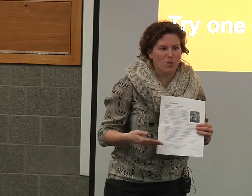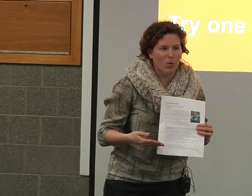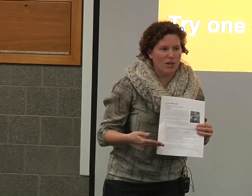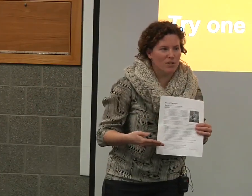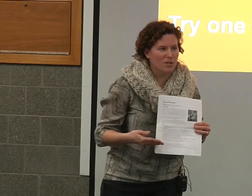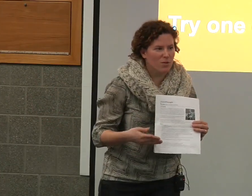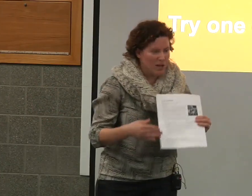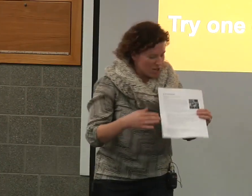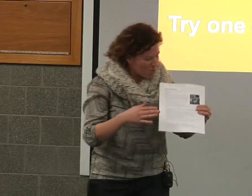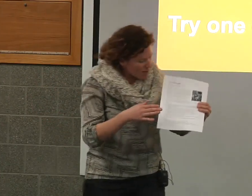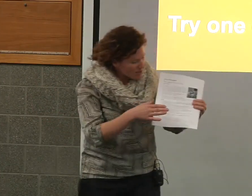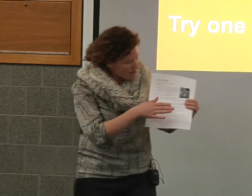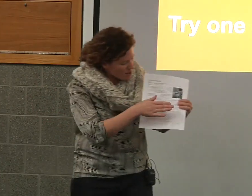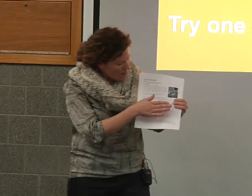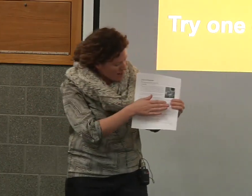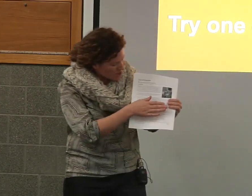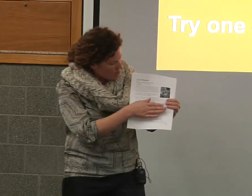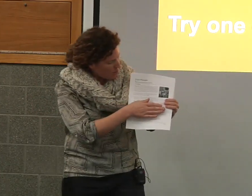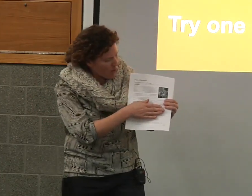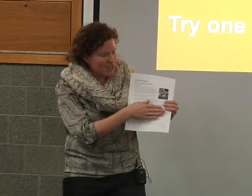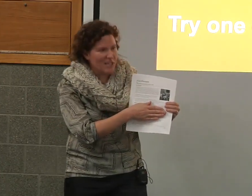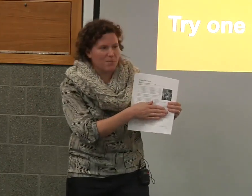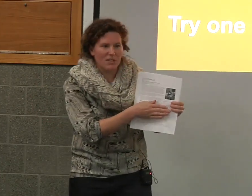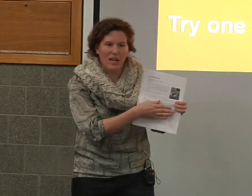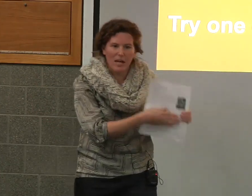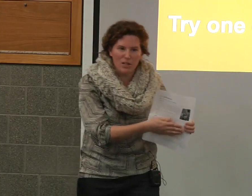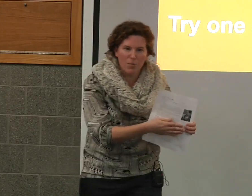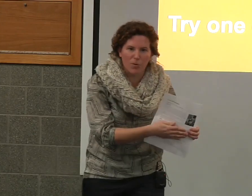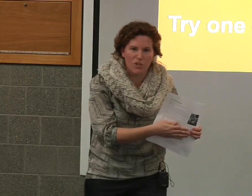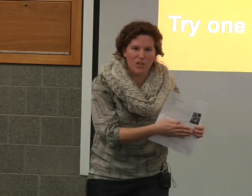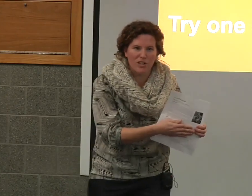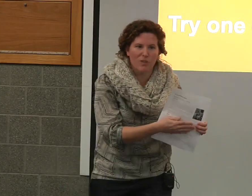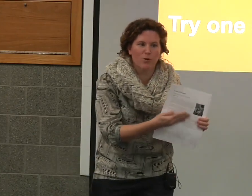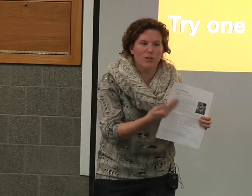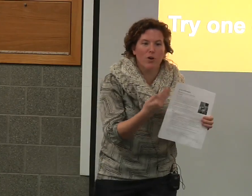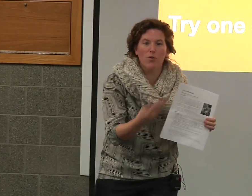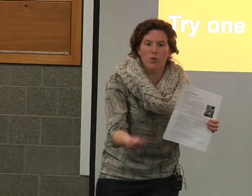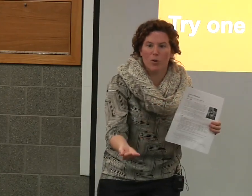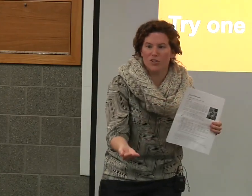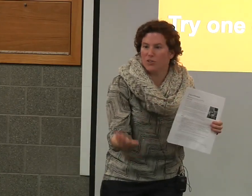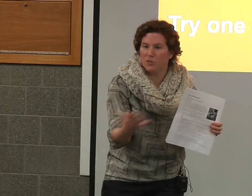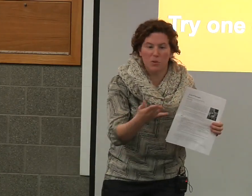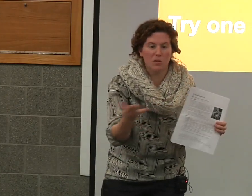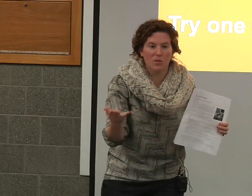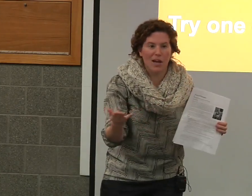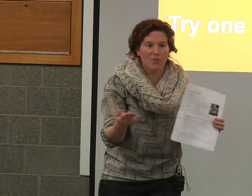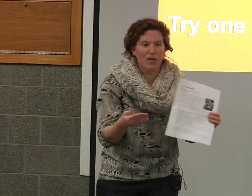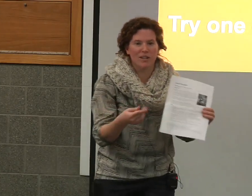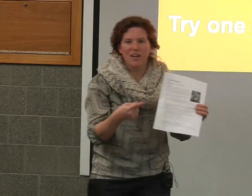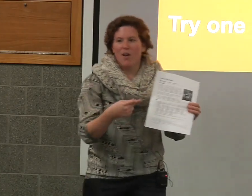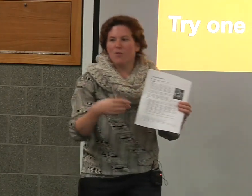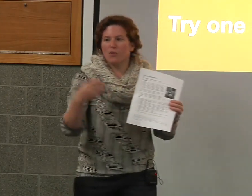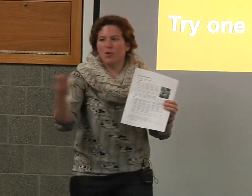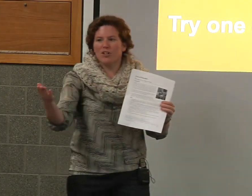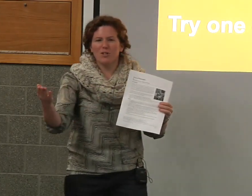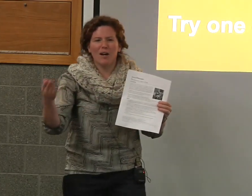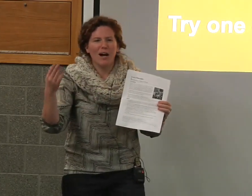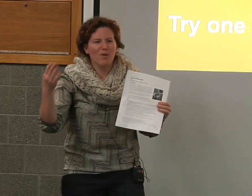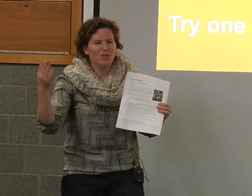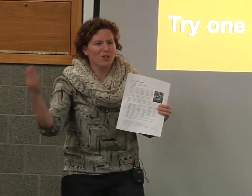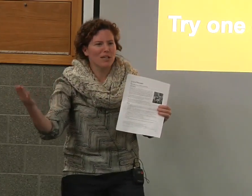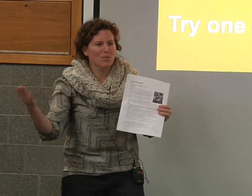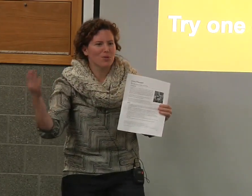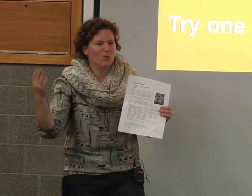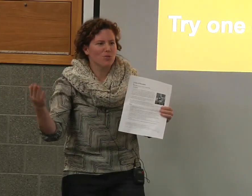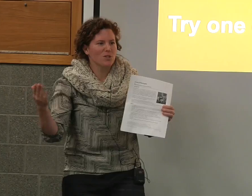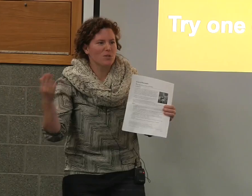doesn't match what you want to do. You might decide you actually only want to keep the case portion and write your own questions. You can do that, right? There was a